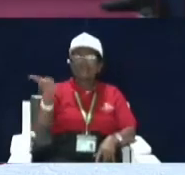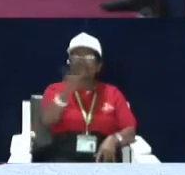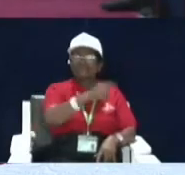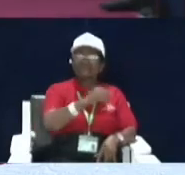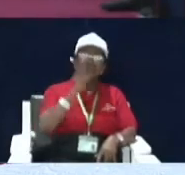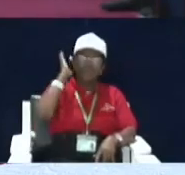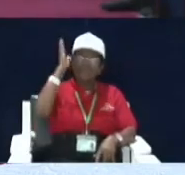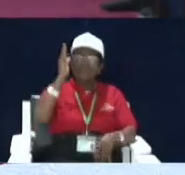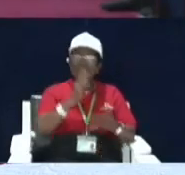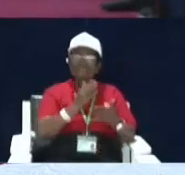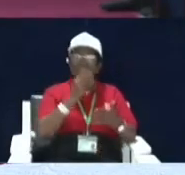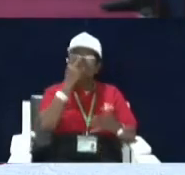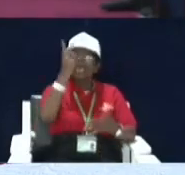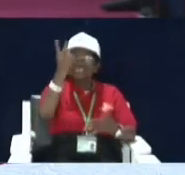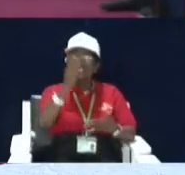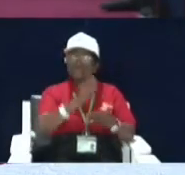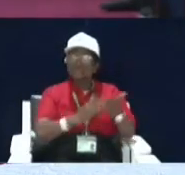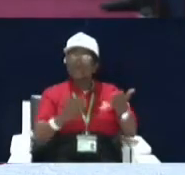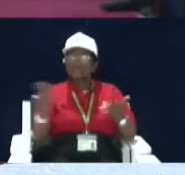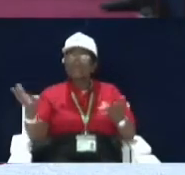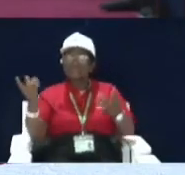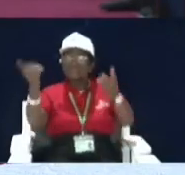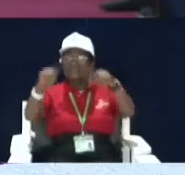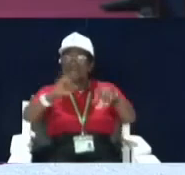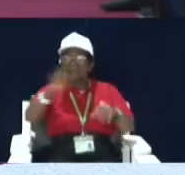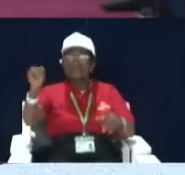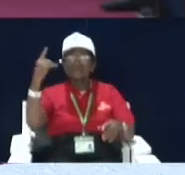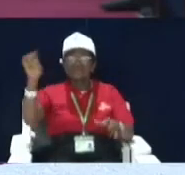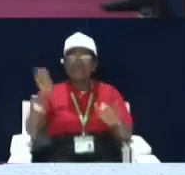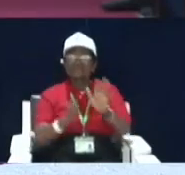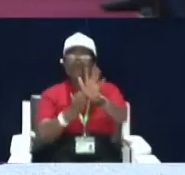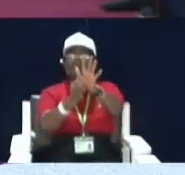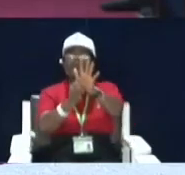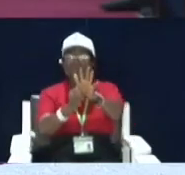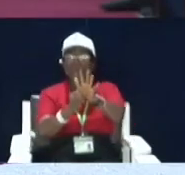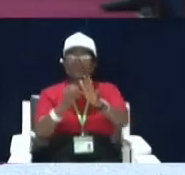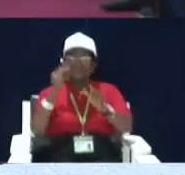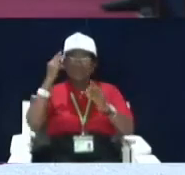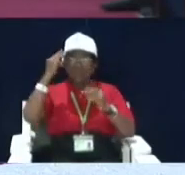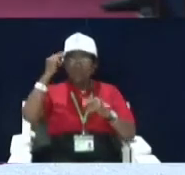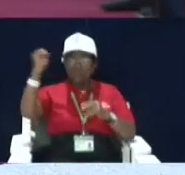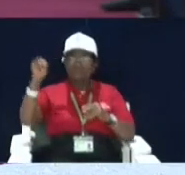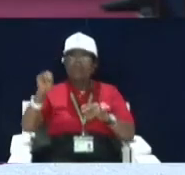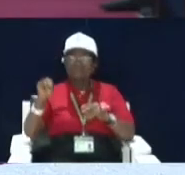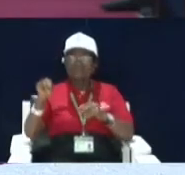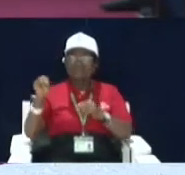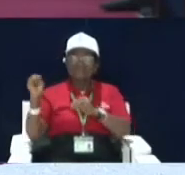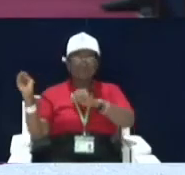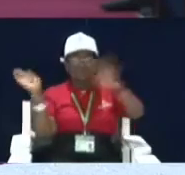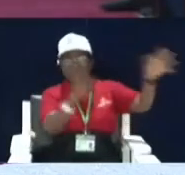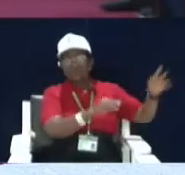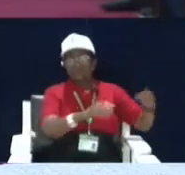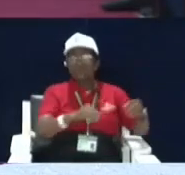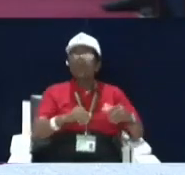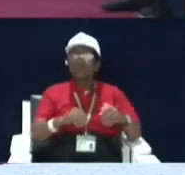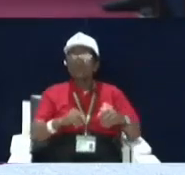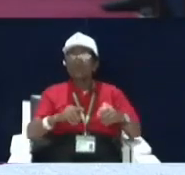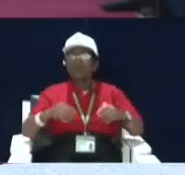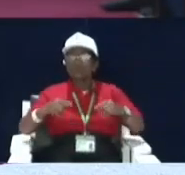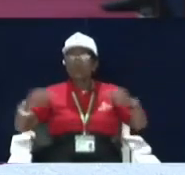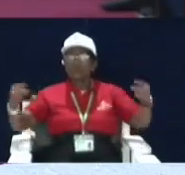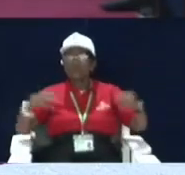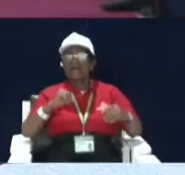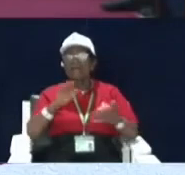certain things happening. For example, Moses threw down his rod, he became a serpent. Oh,